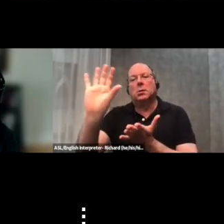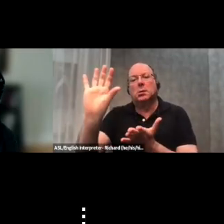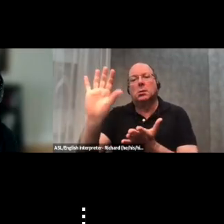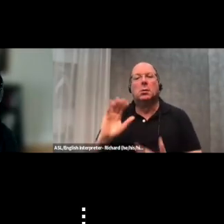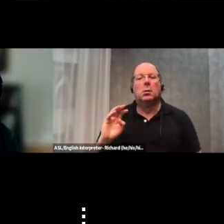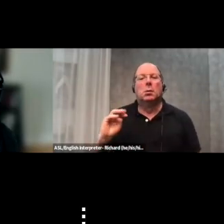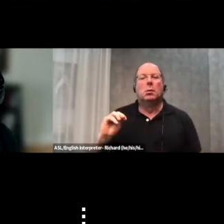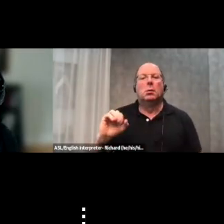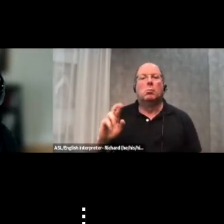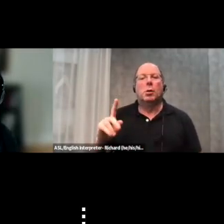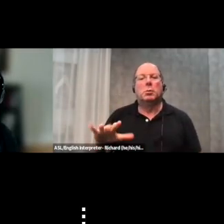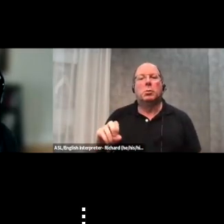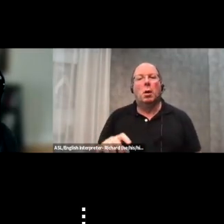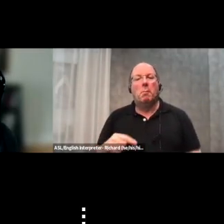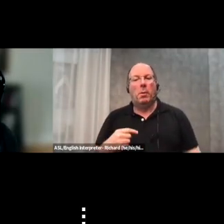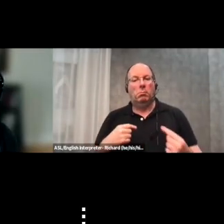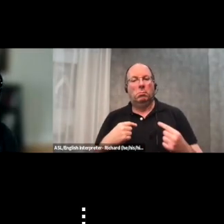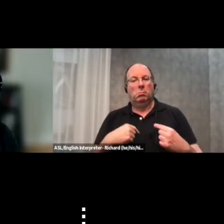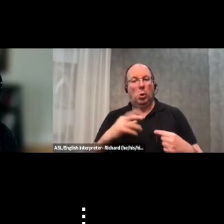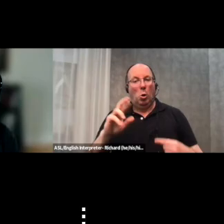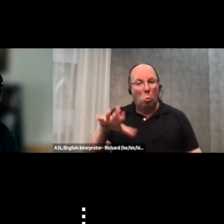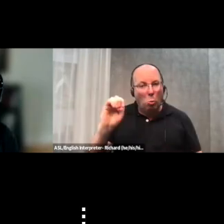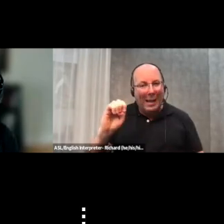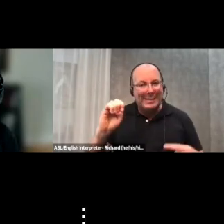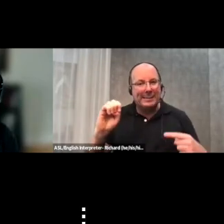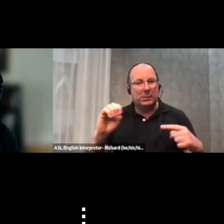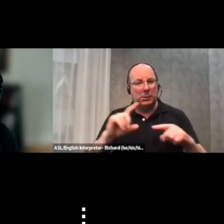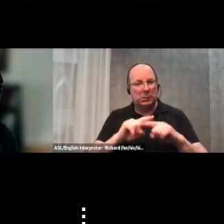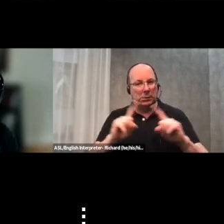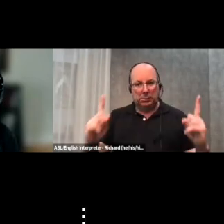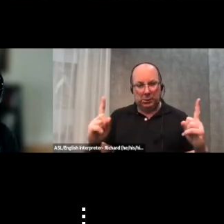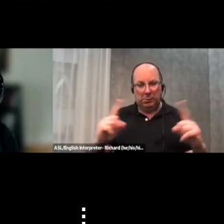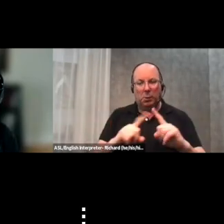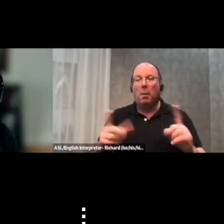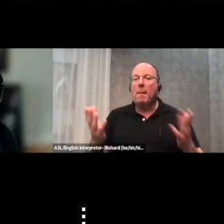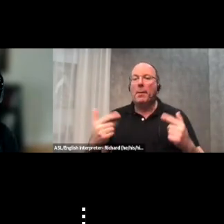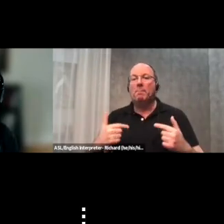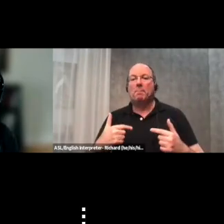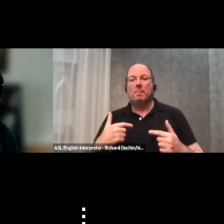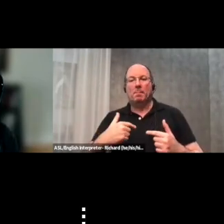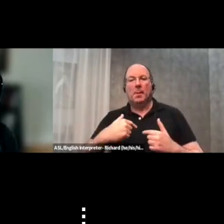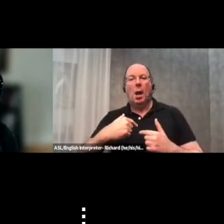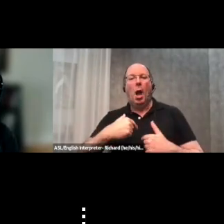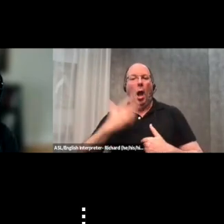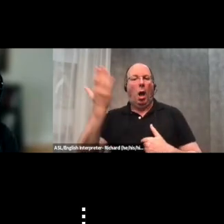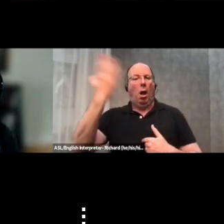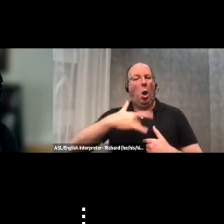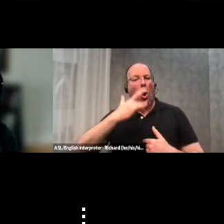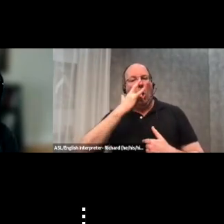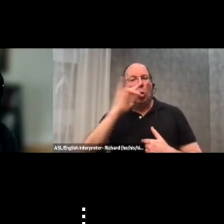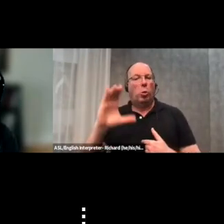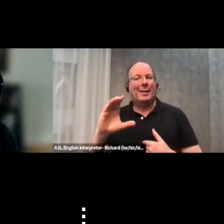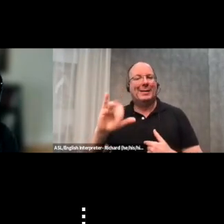a couple who is different races may have a power dynamic. A couple where one person passes a cisgender and the